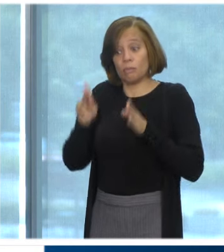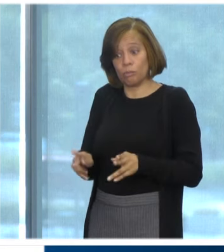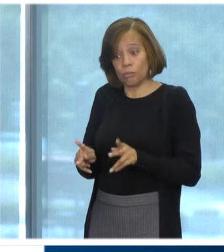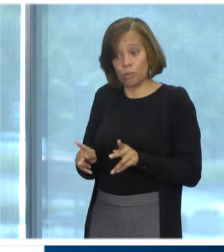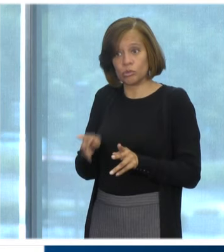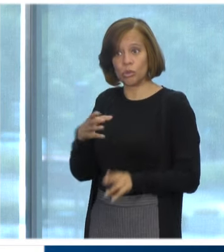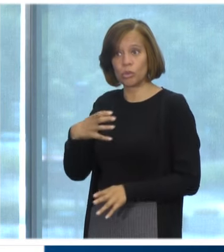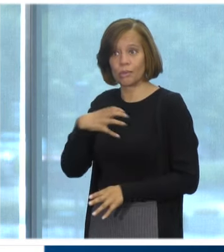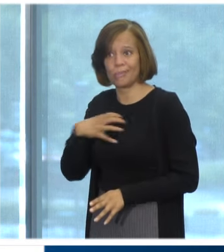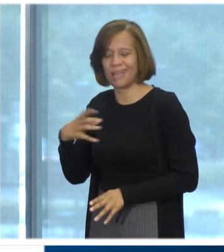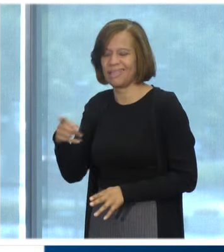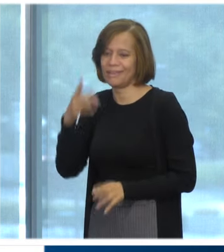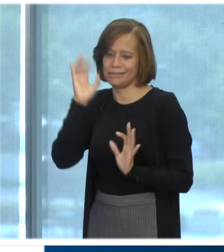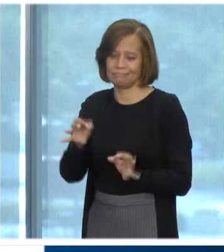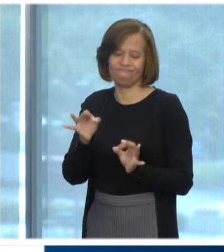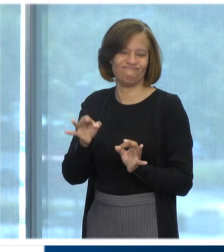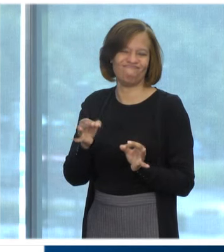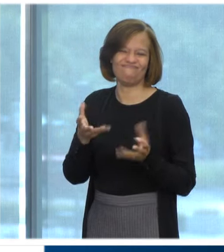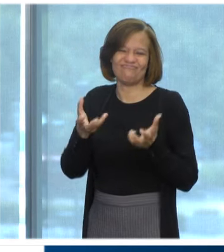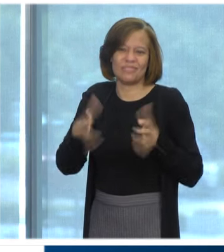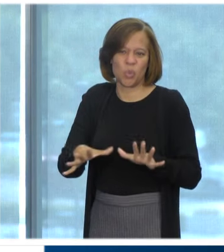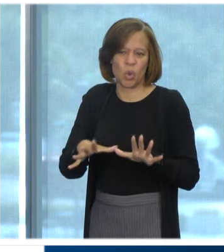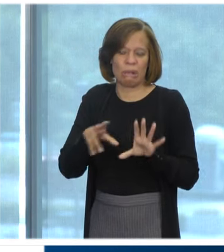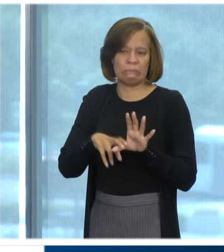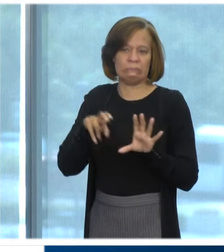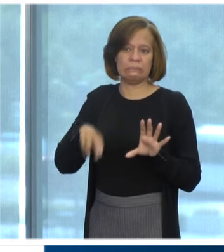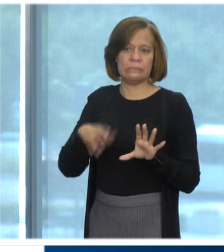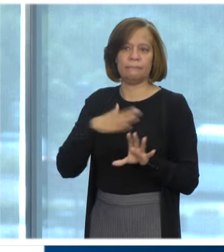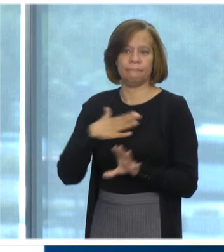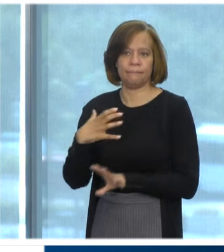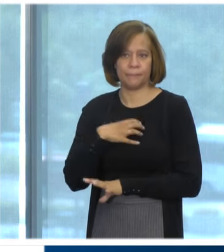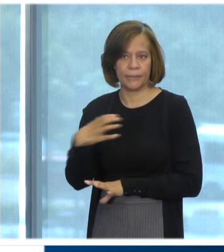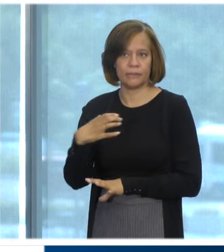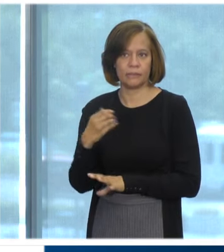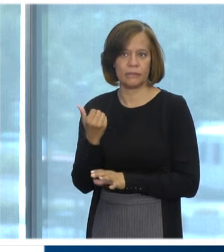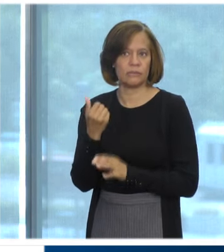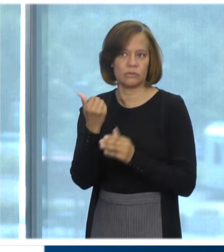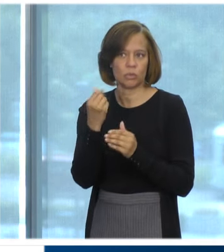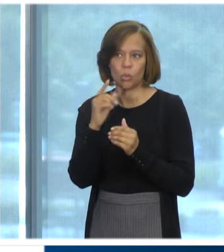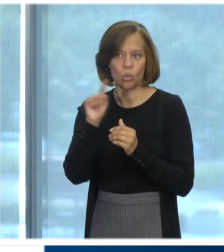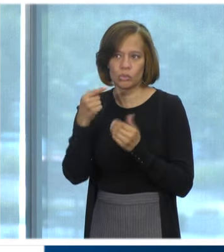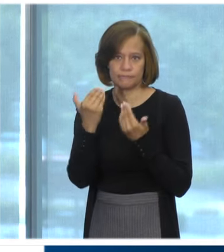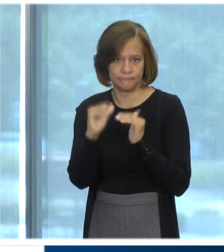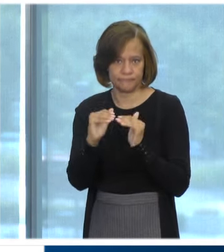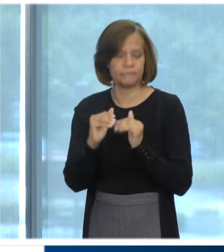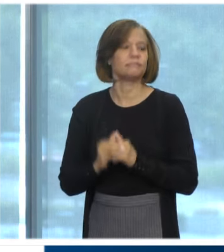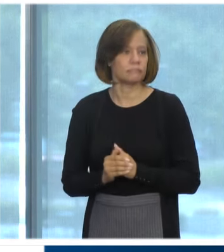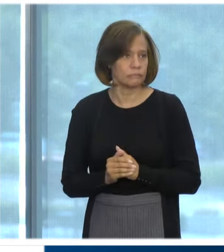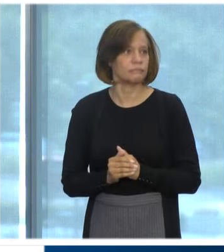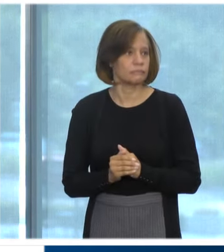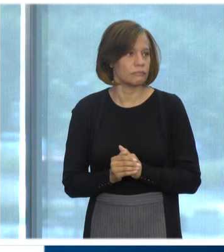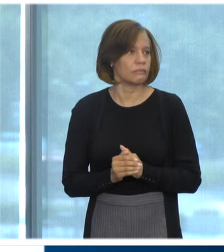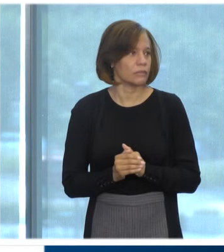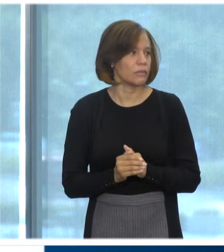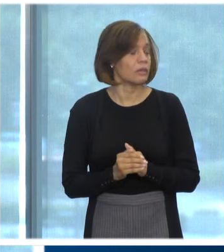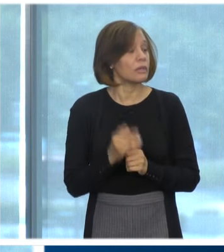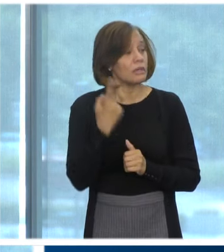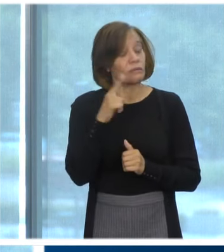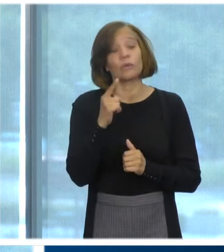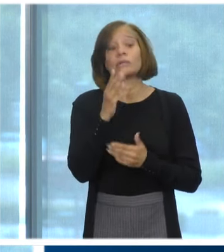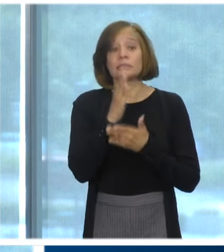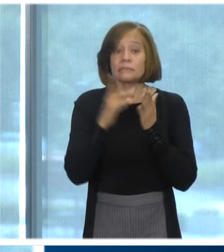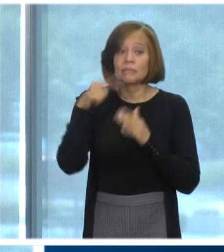and that is only available in certain limited circumstances. For those of you who are not as comfortable in the world of the preponderance